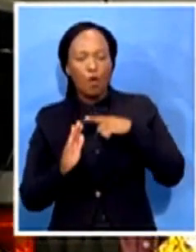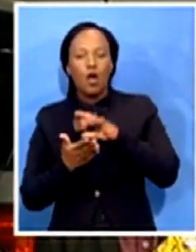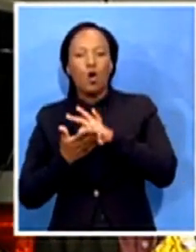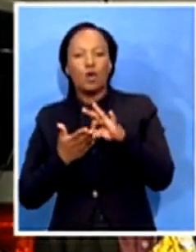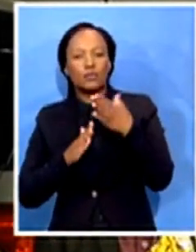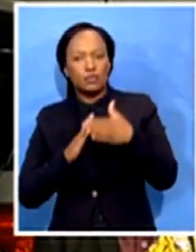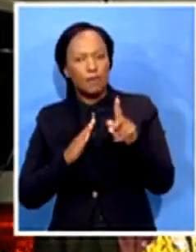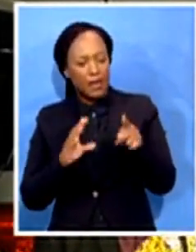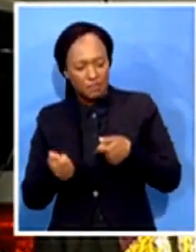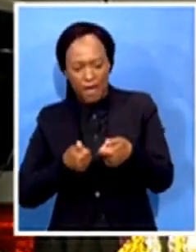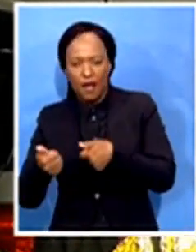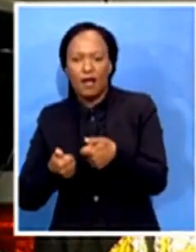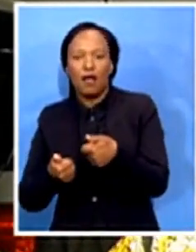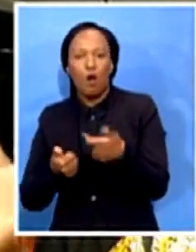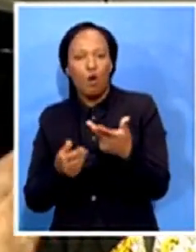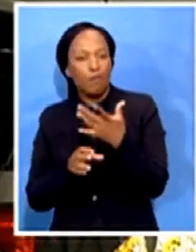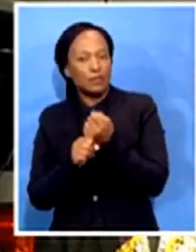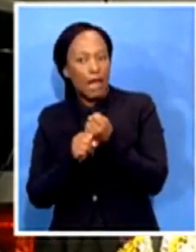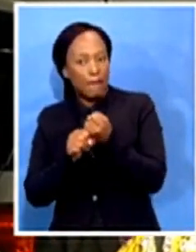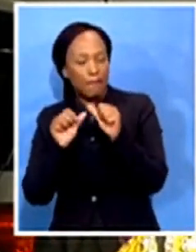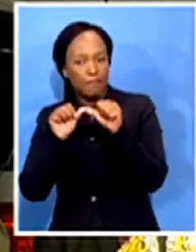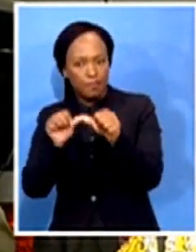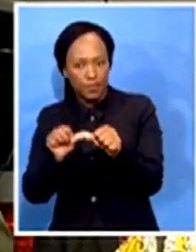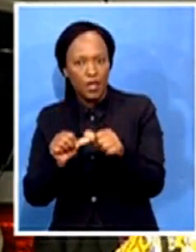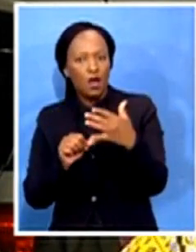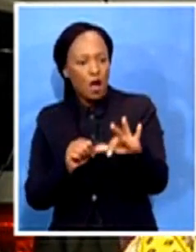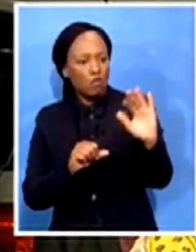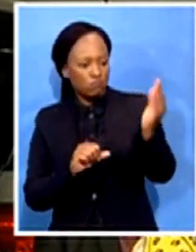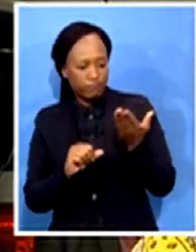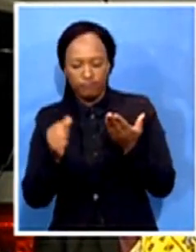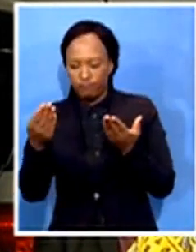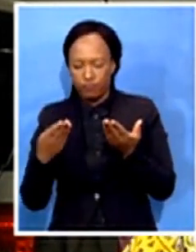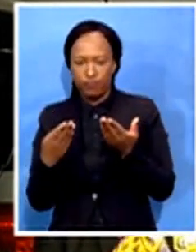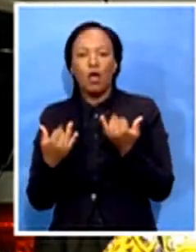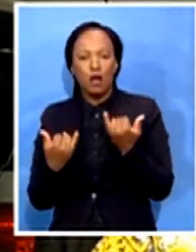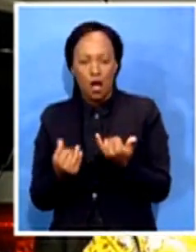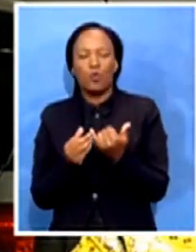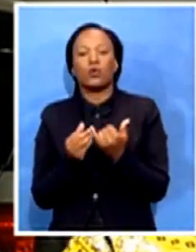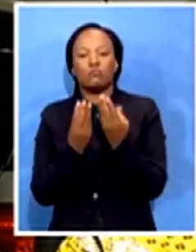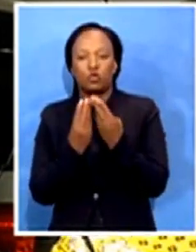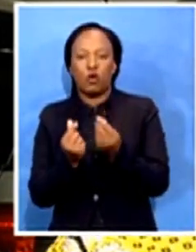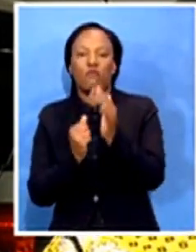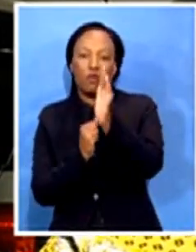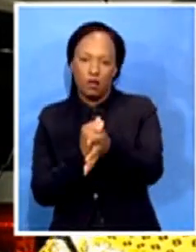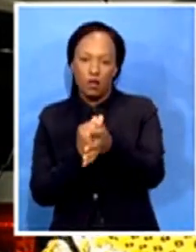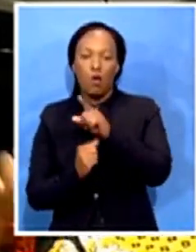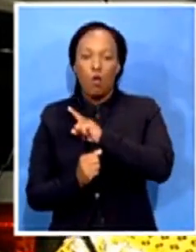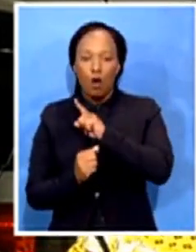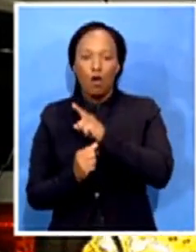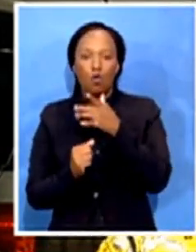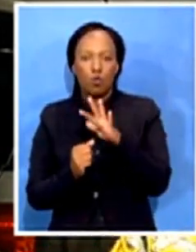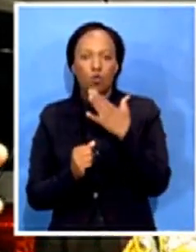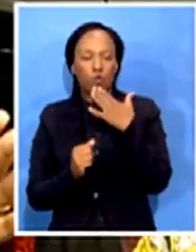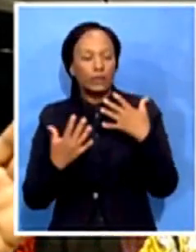All that is receiving our attention, because it's a matter that we treat with a great deal of urgency. On